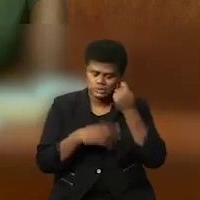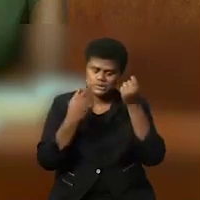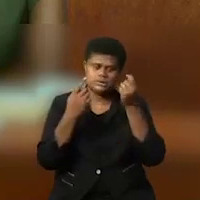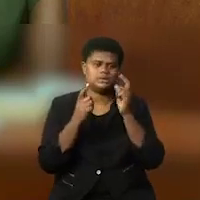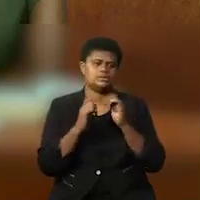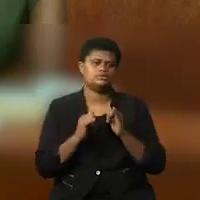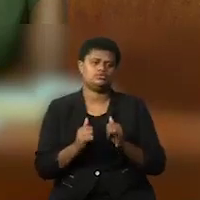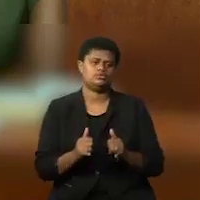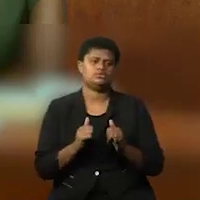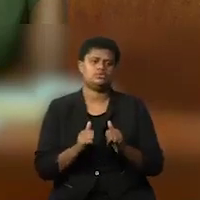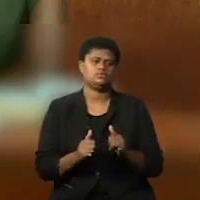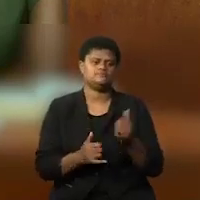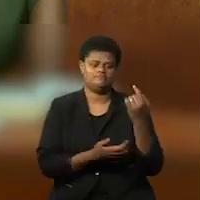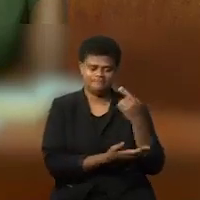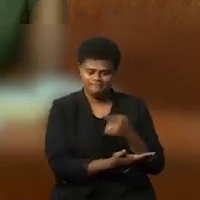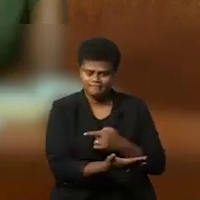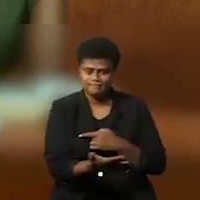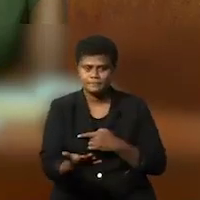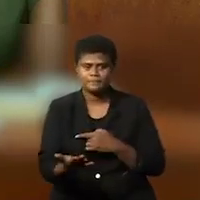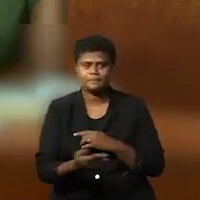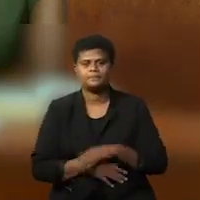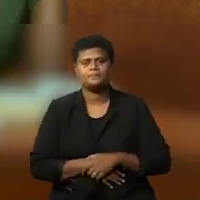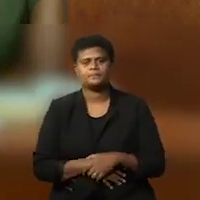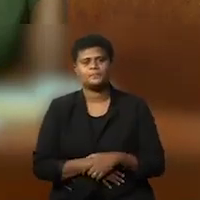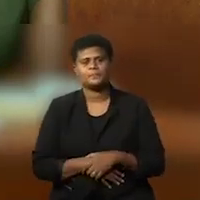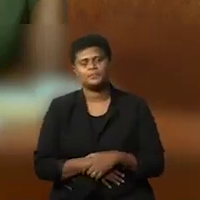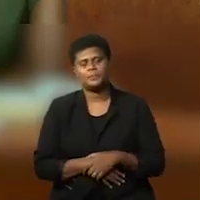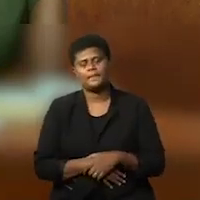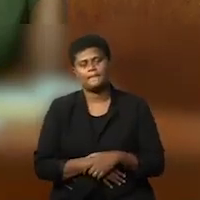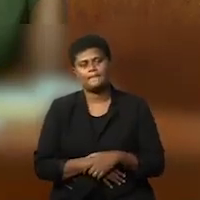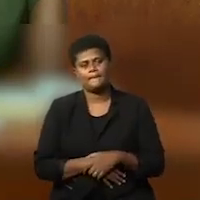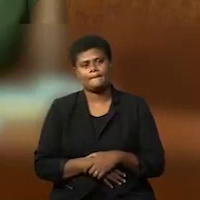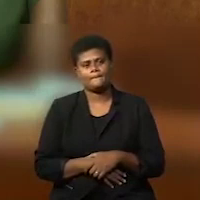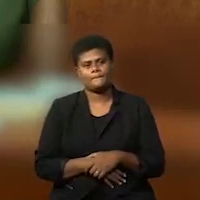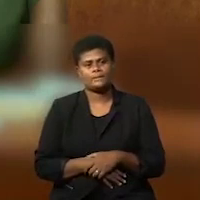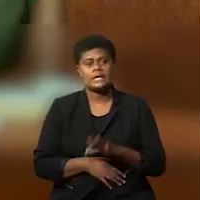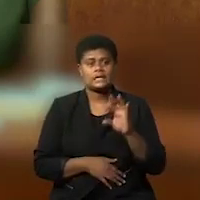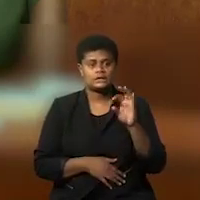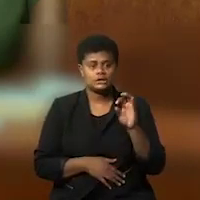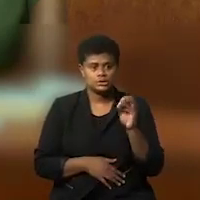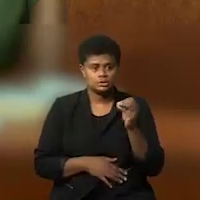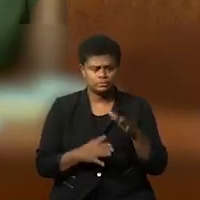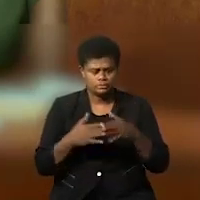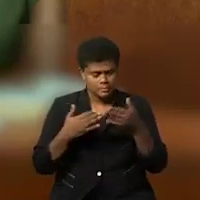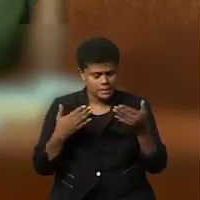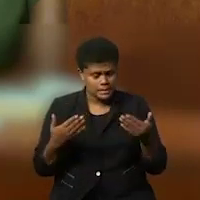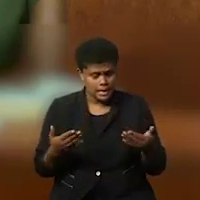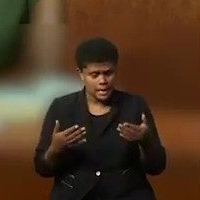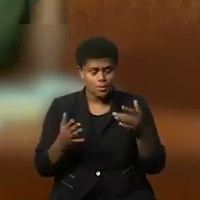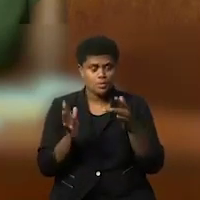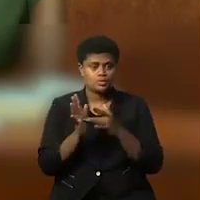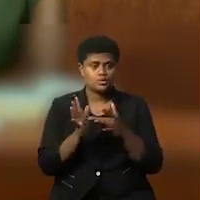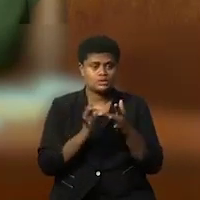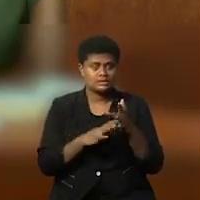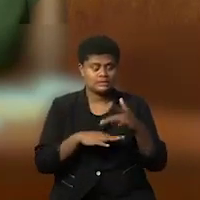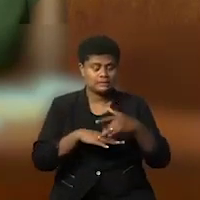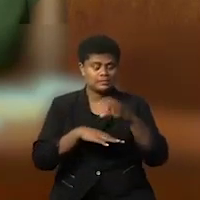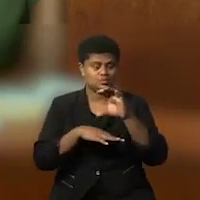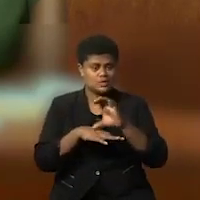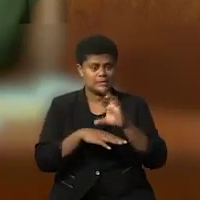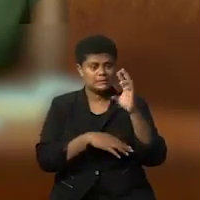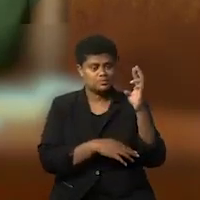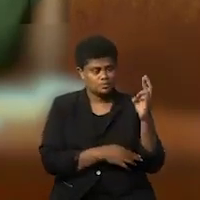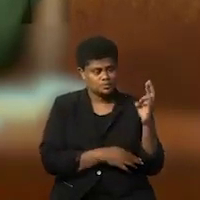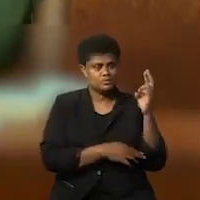was willing to die for us is the one that is going to, that is standing there representing